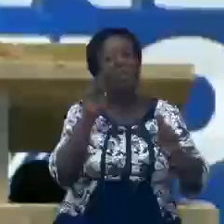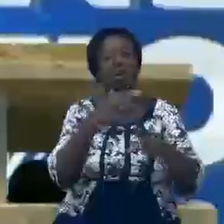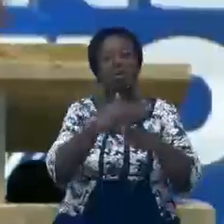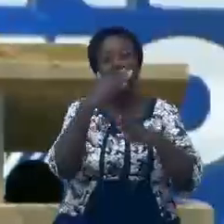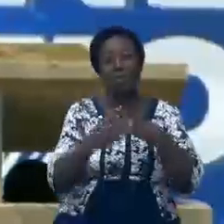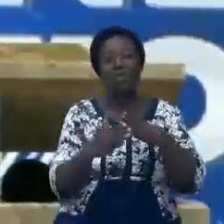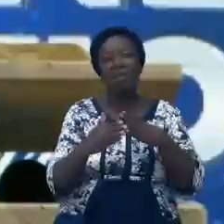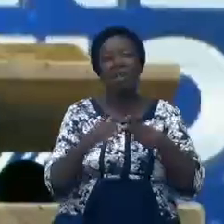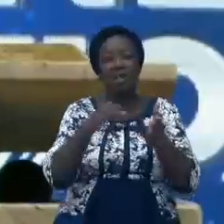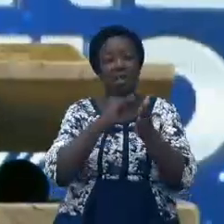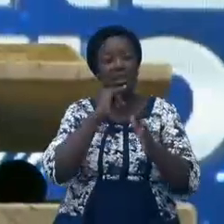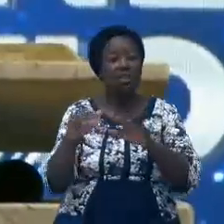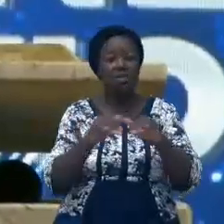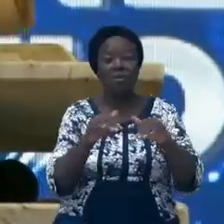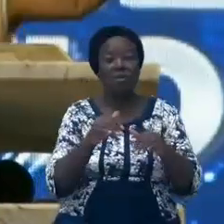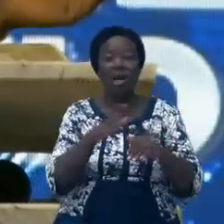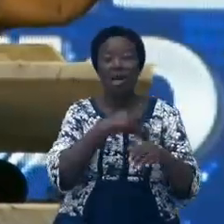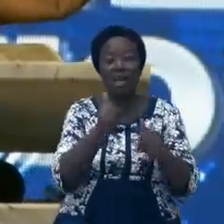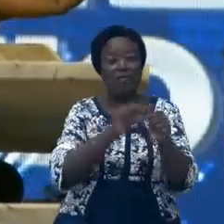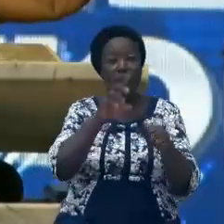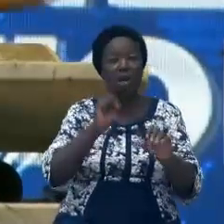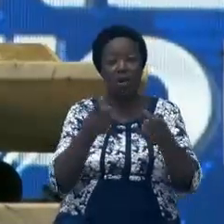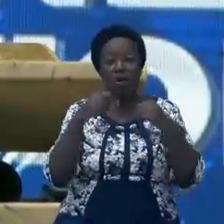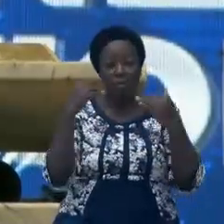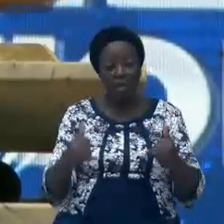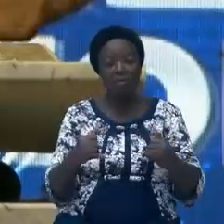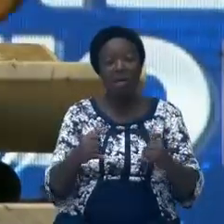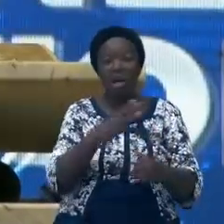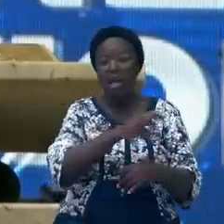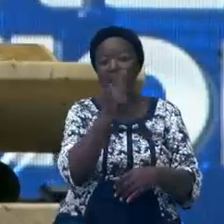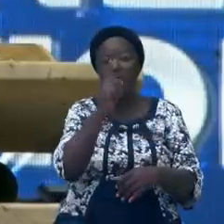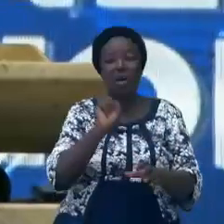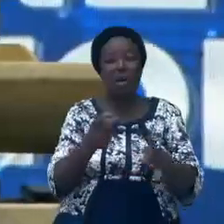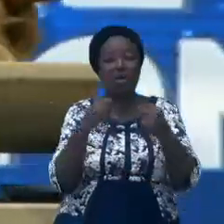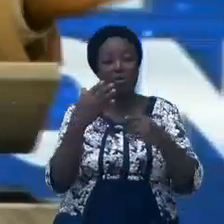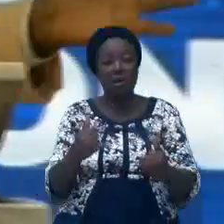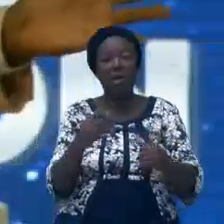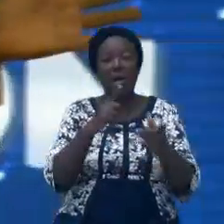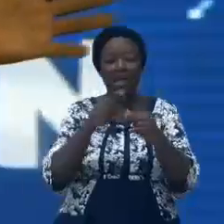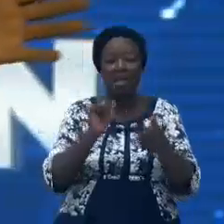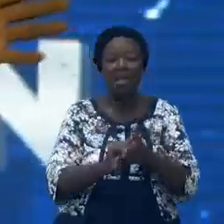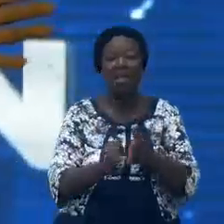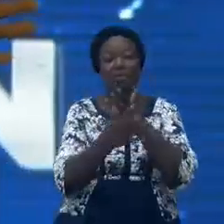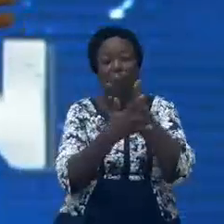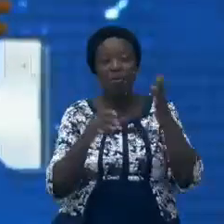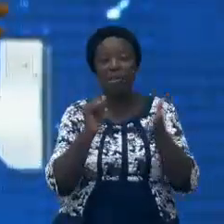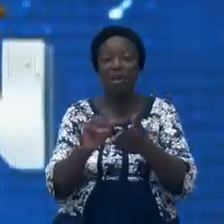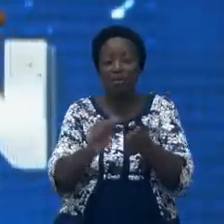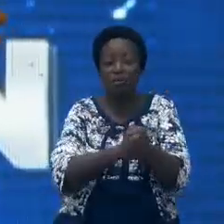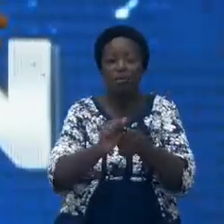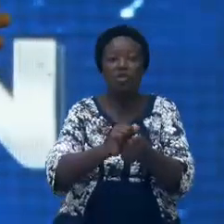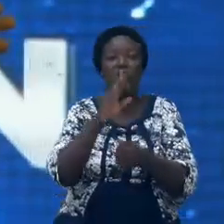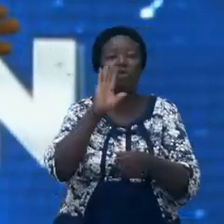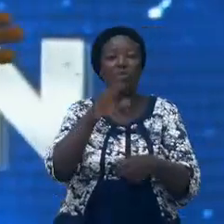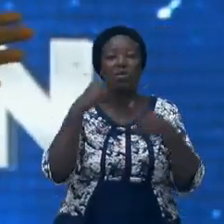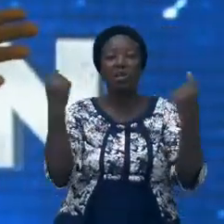accomplished. It's done. It's finished. Anyone can come now. Everyone can come now. And that atonement, the blood